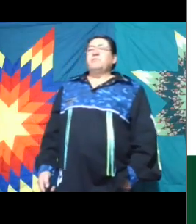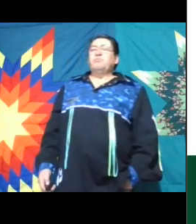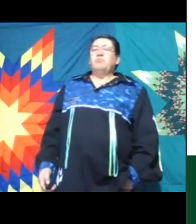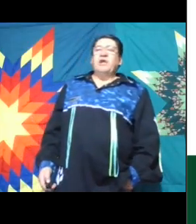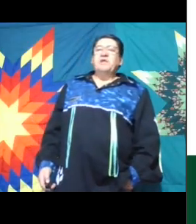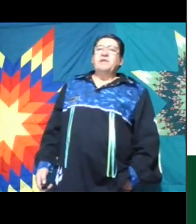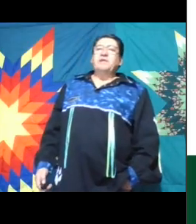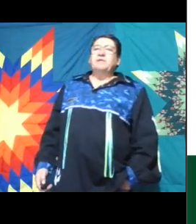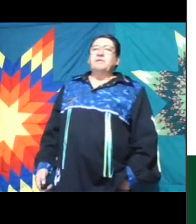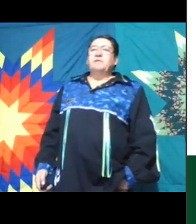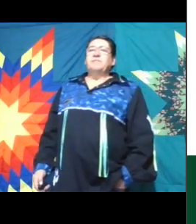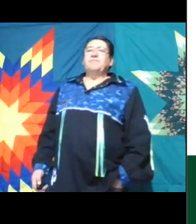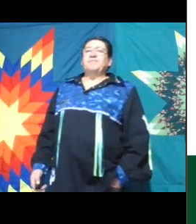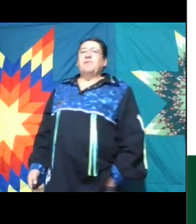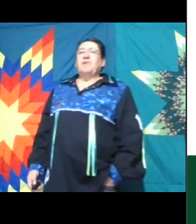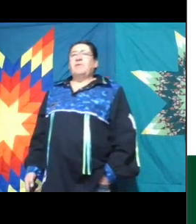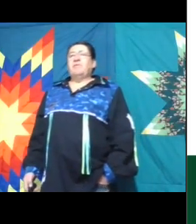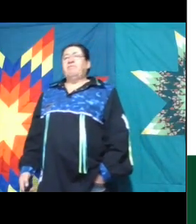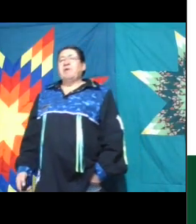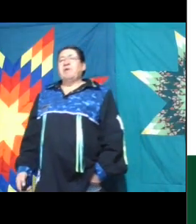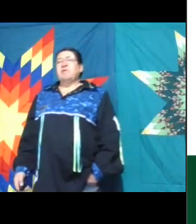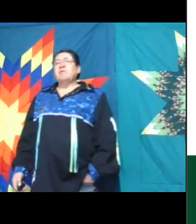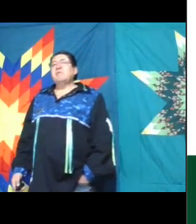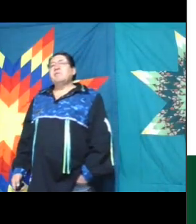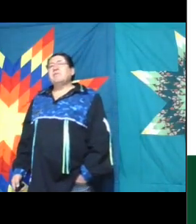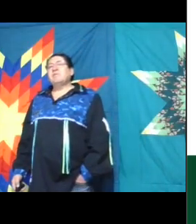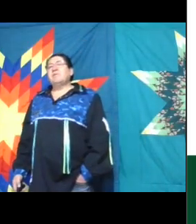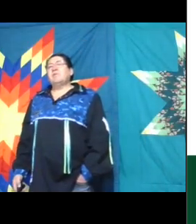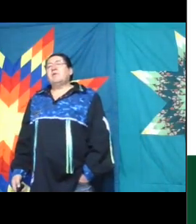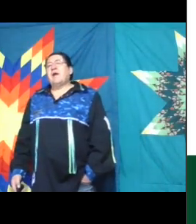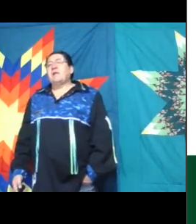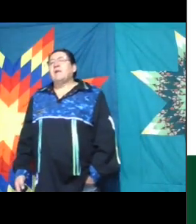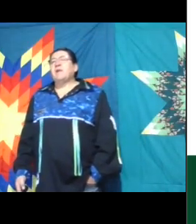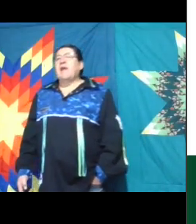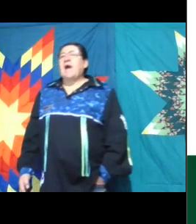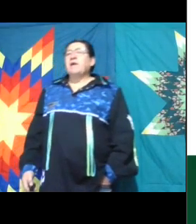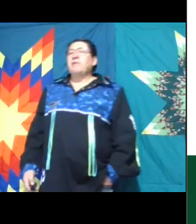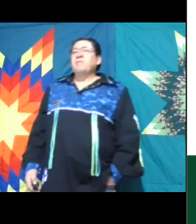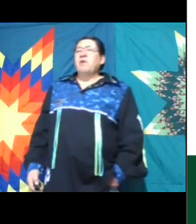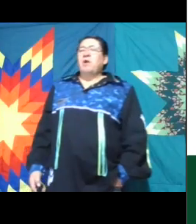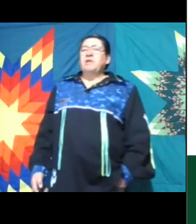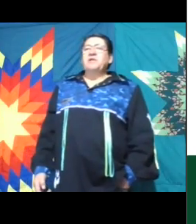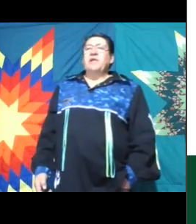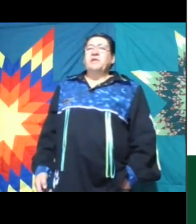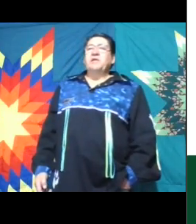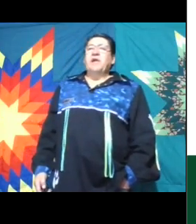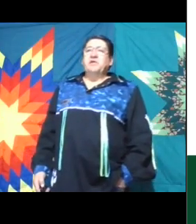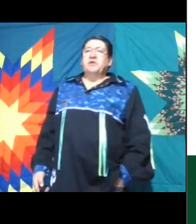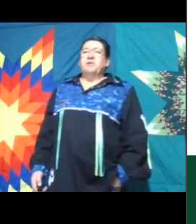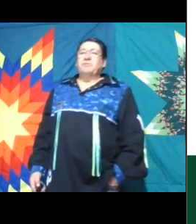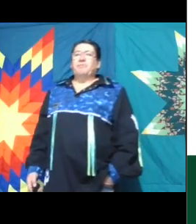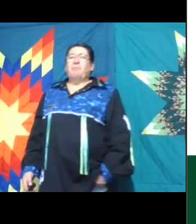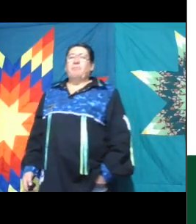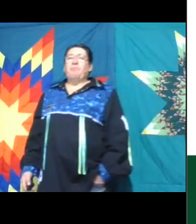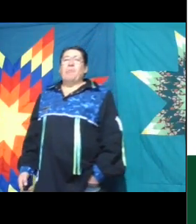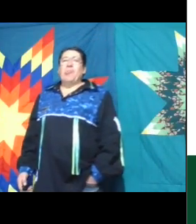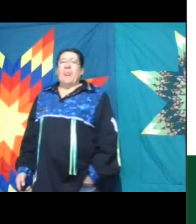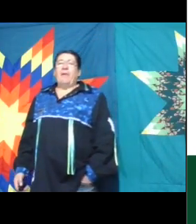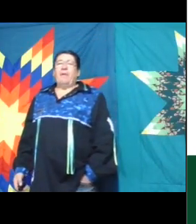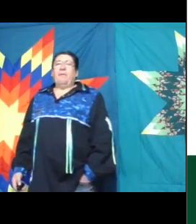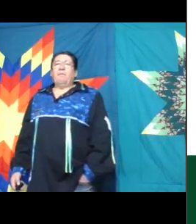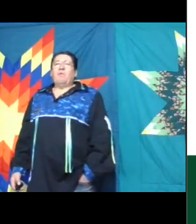stereotypes, prejudices, fear, and a lack of knowledge and education.